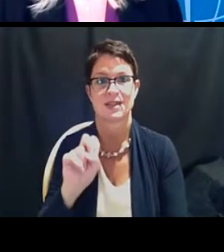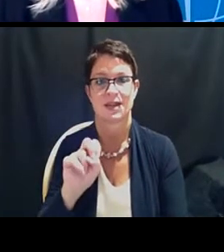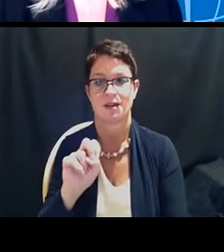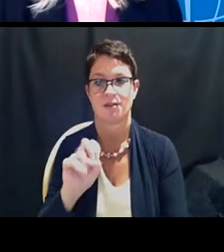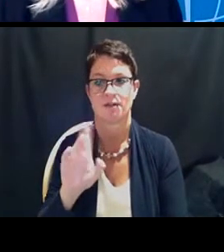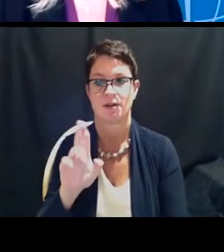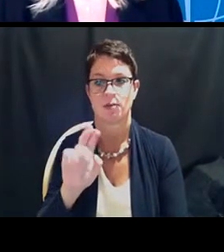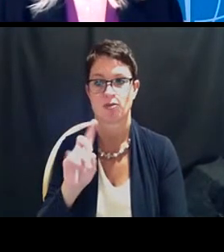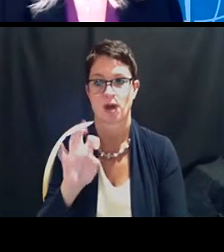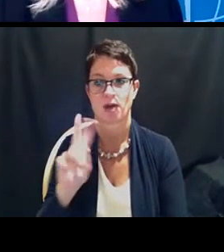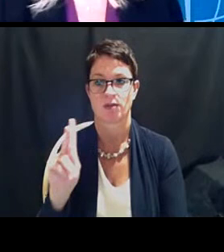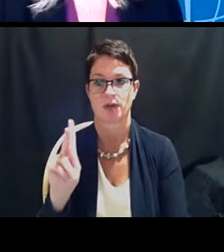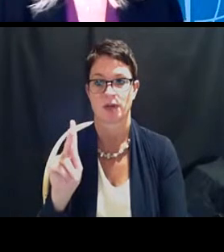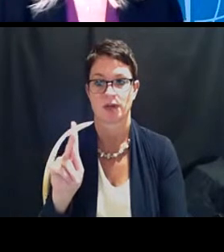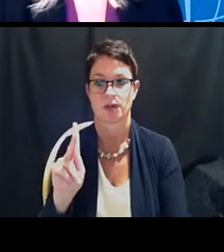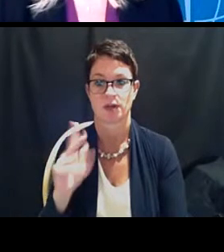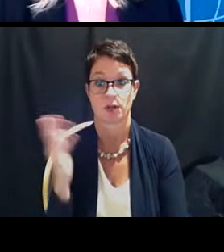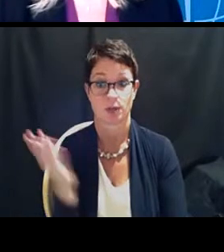there?